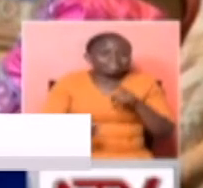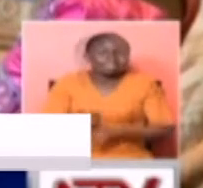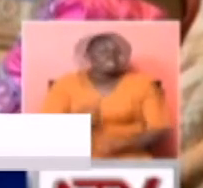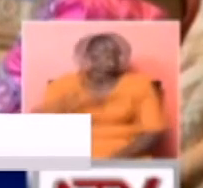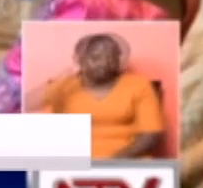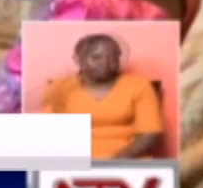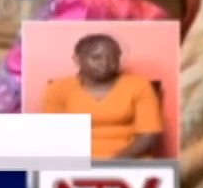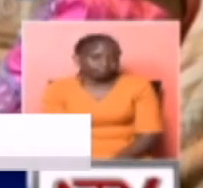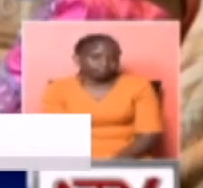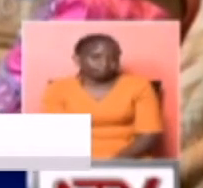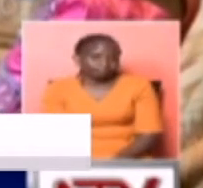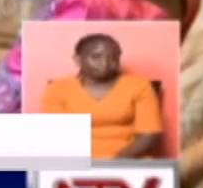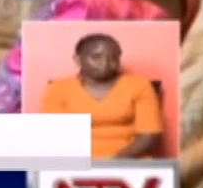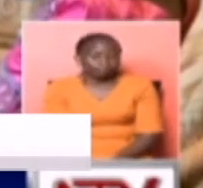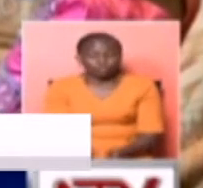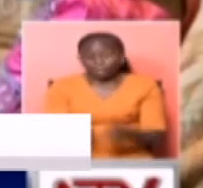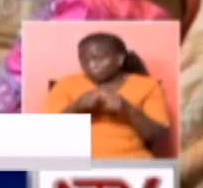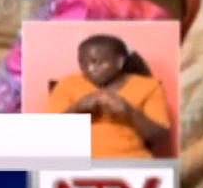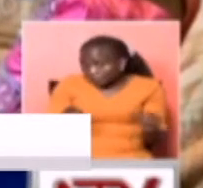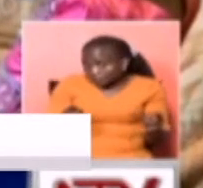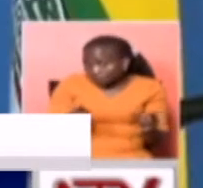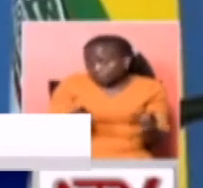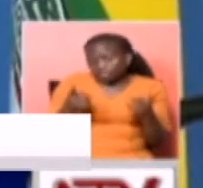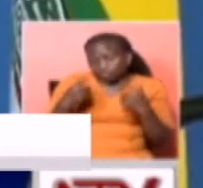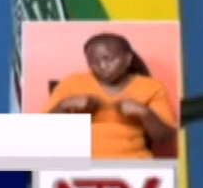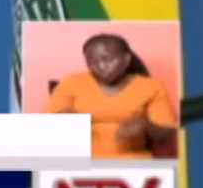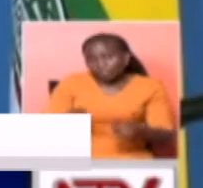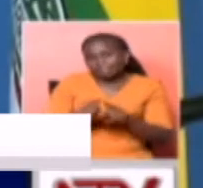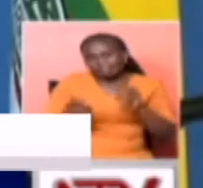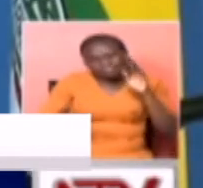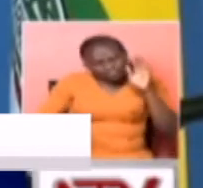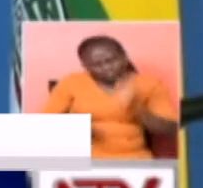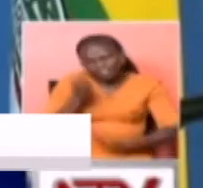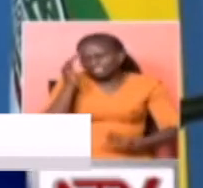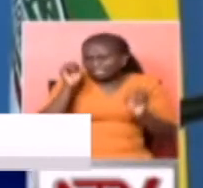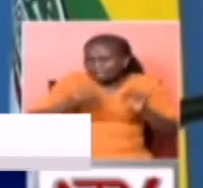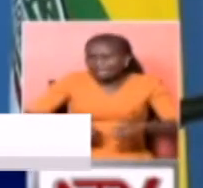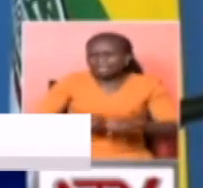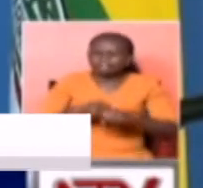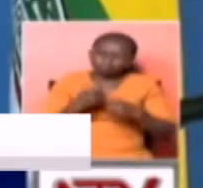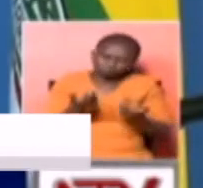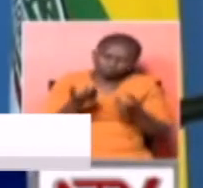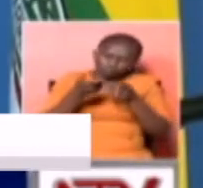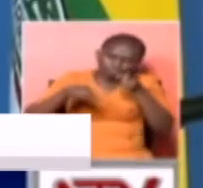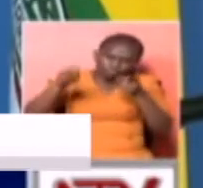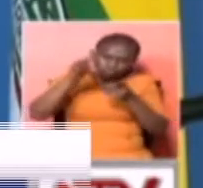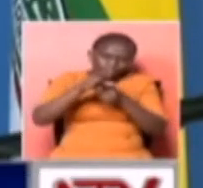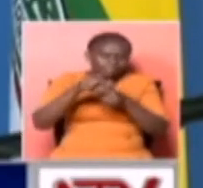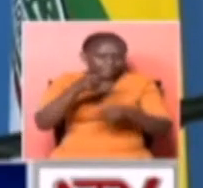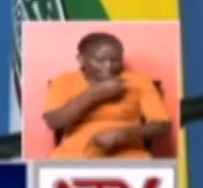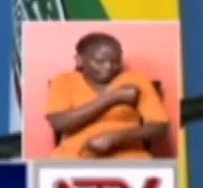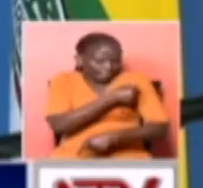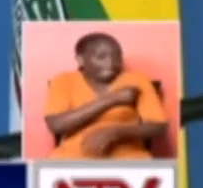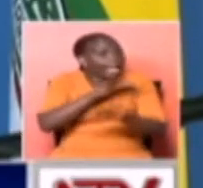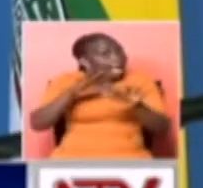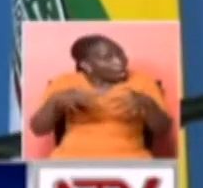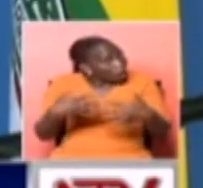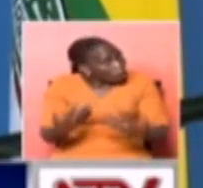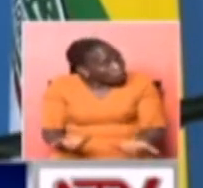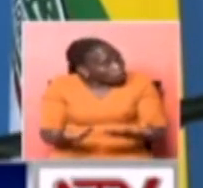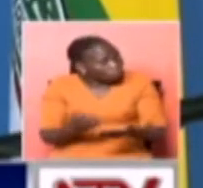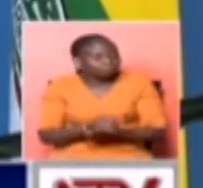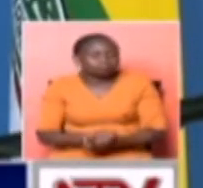now. But we can quickly scale up the treatment by building